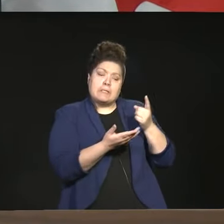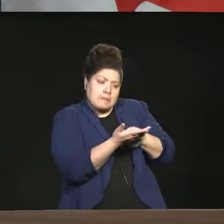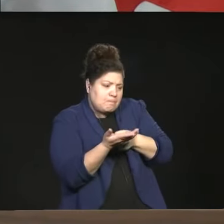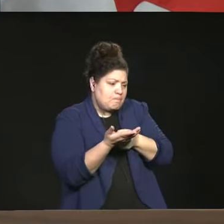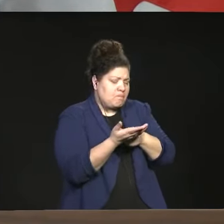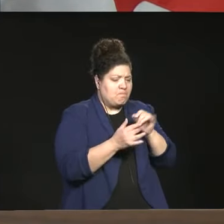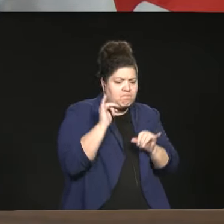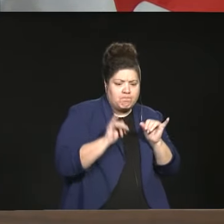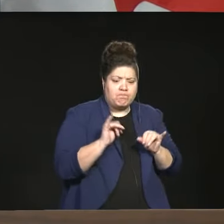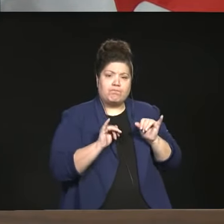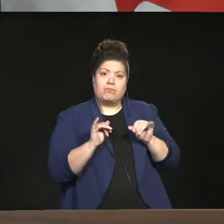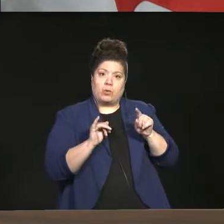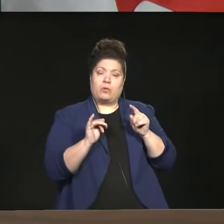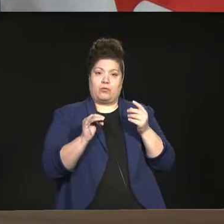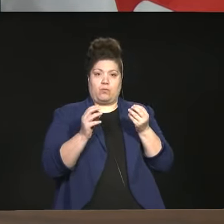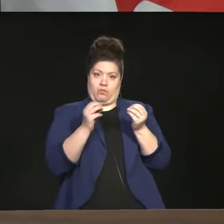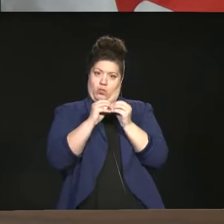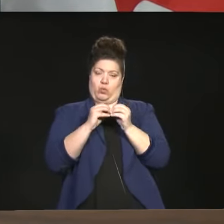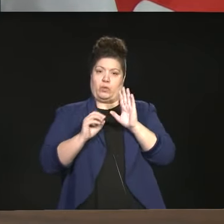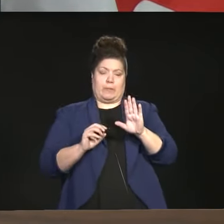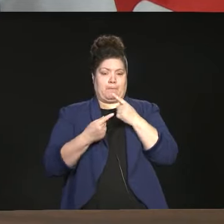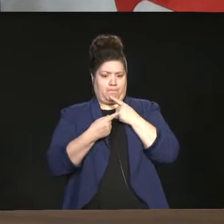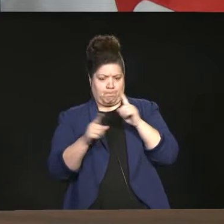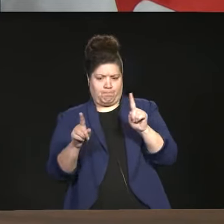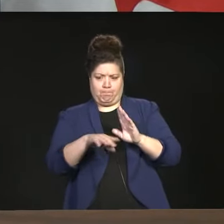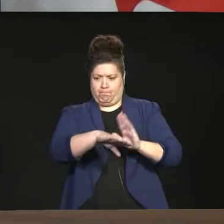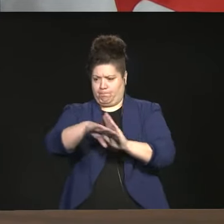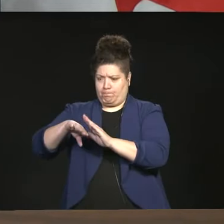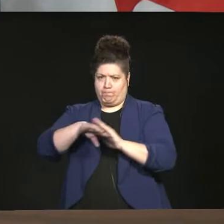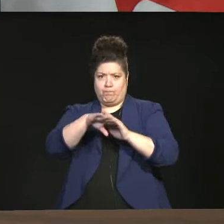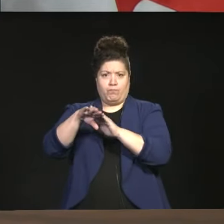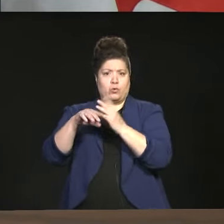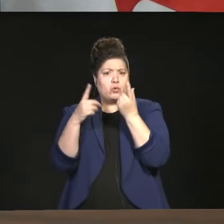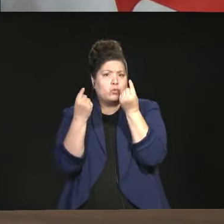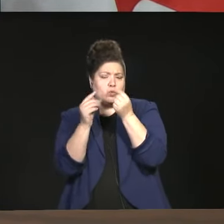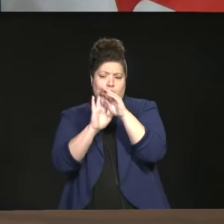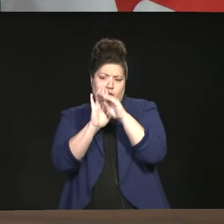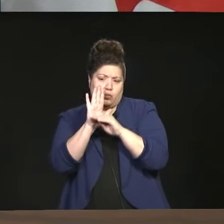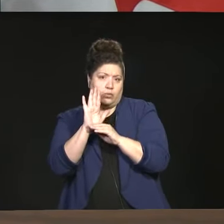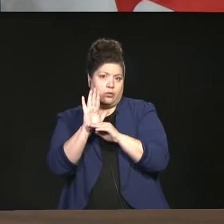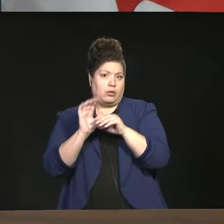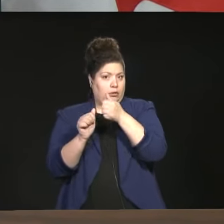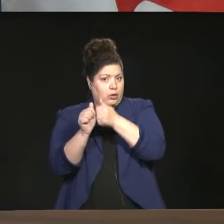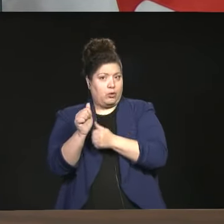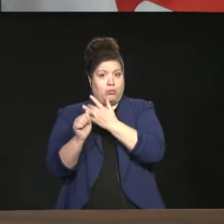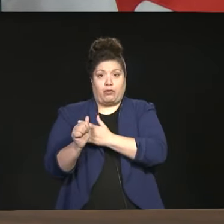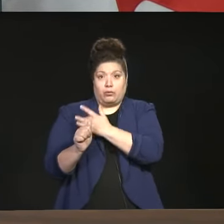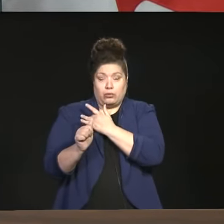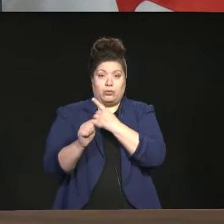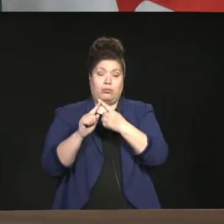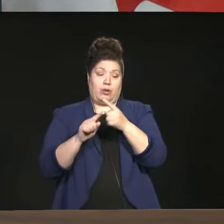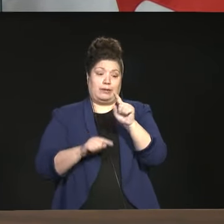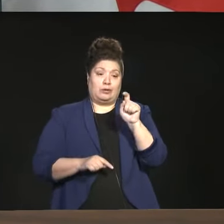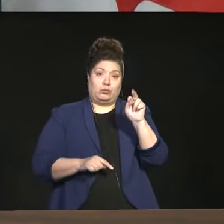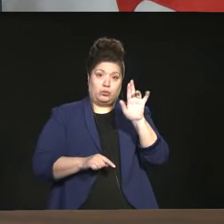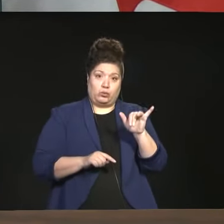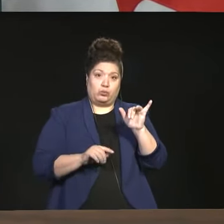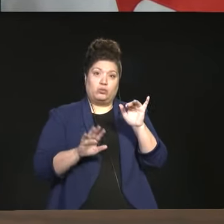clear measures within provinces and territories, including some provinces and territories